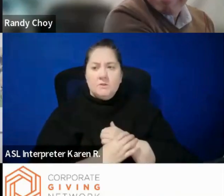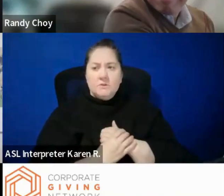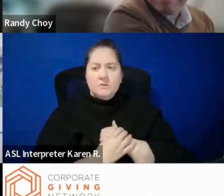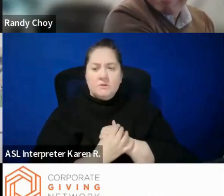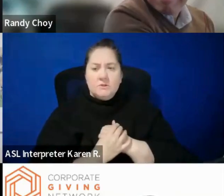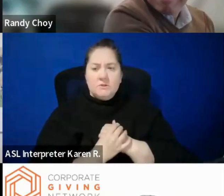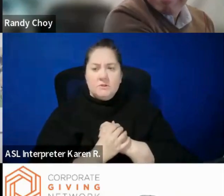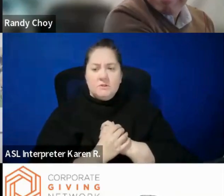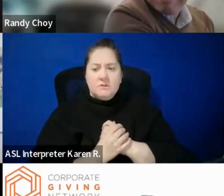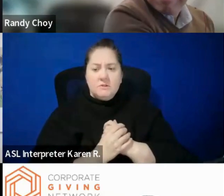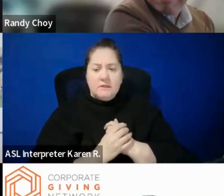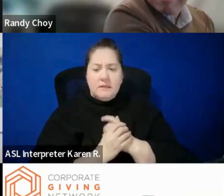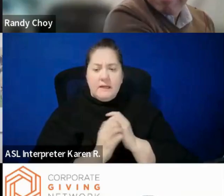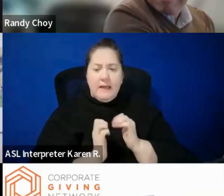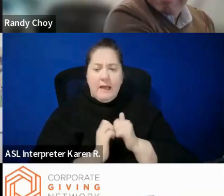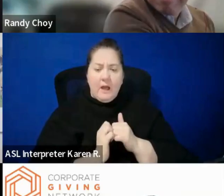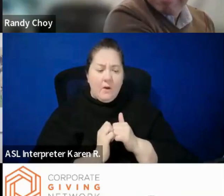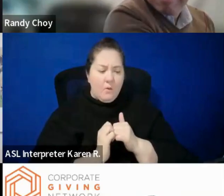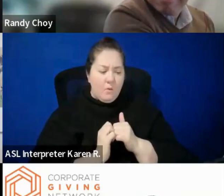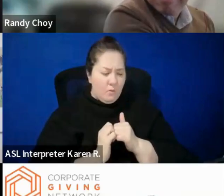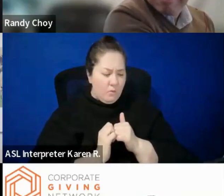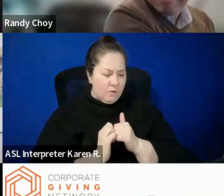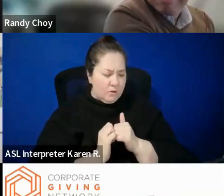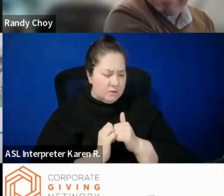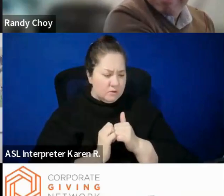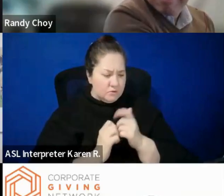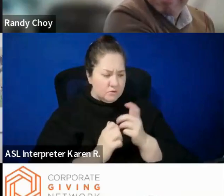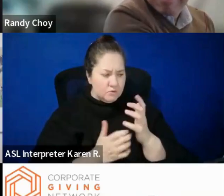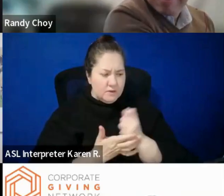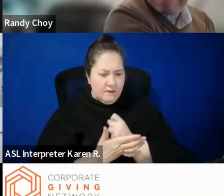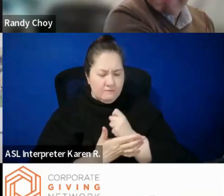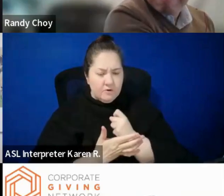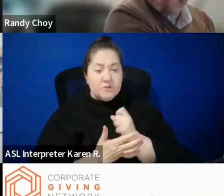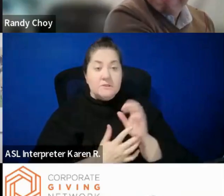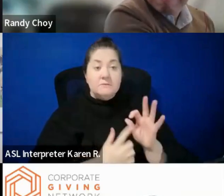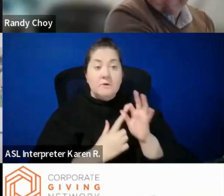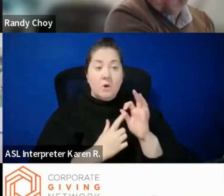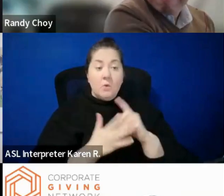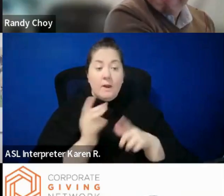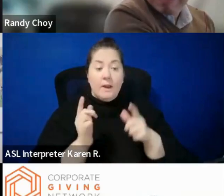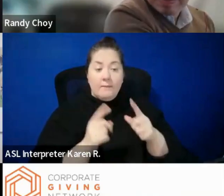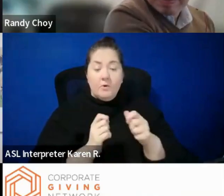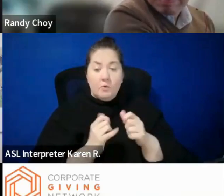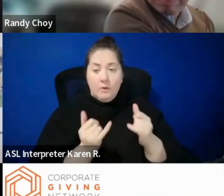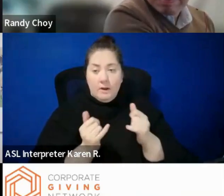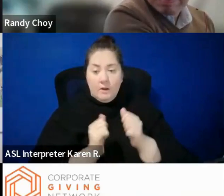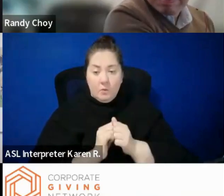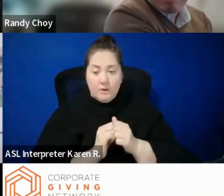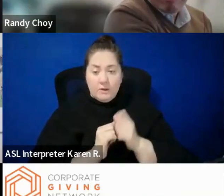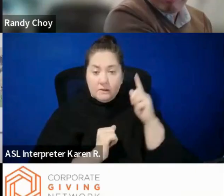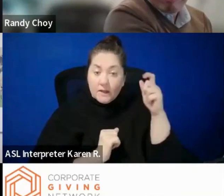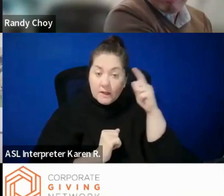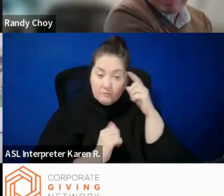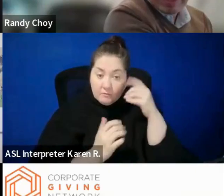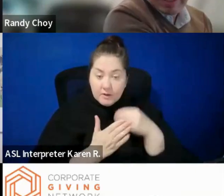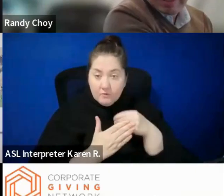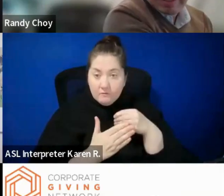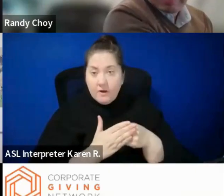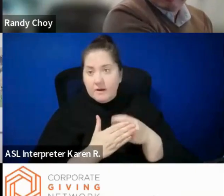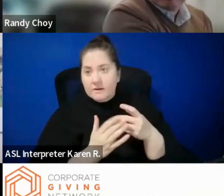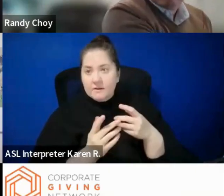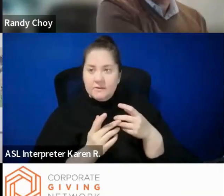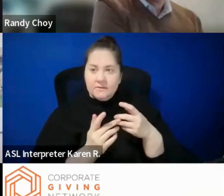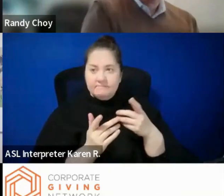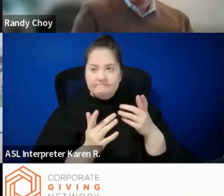pretty much, how do you leverage, especially what's going on right now with governmental funding and the administration